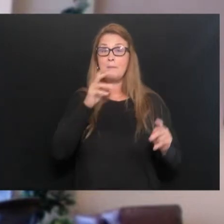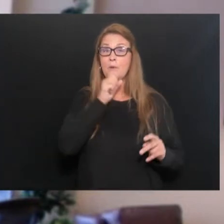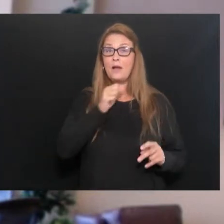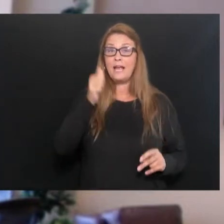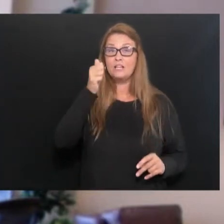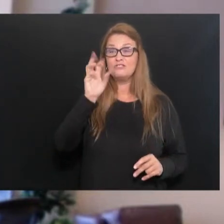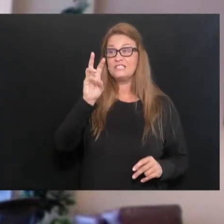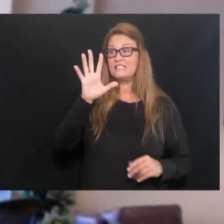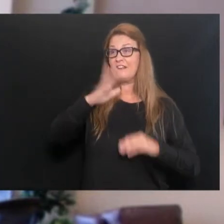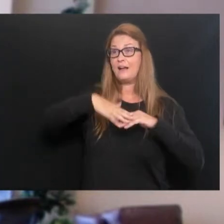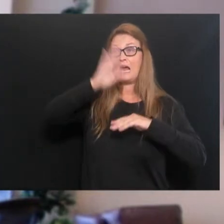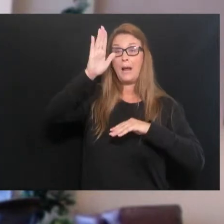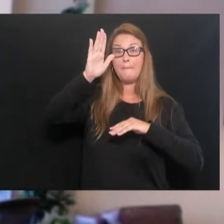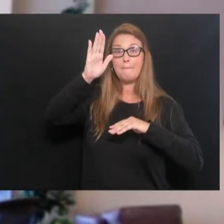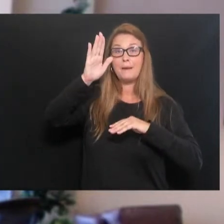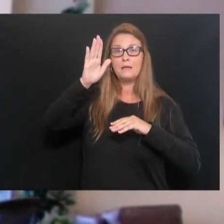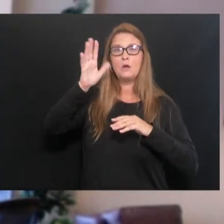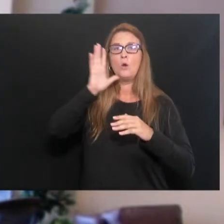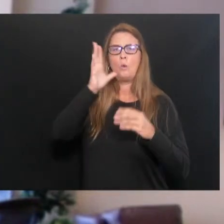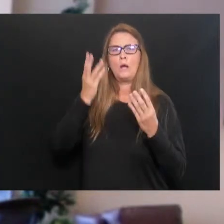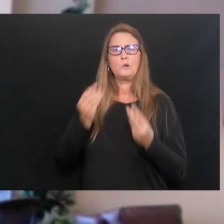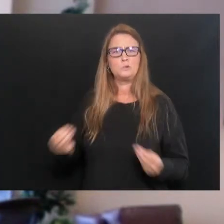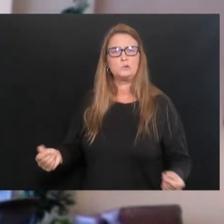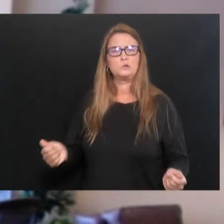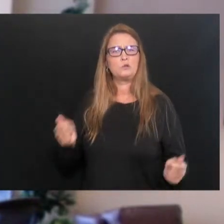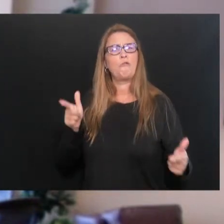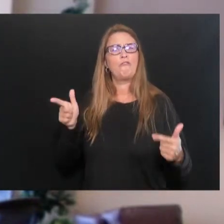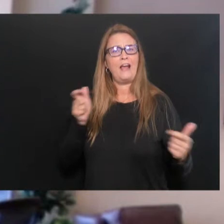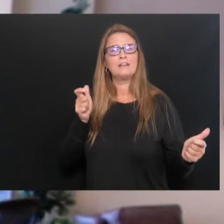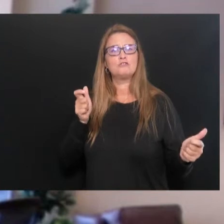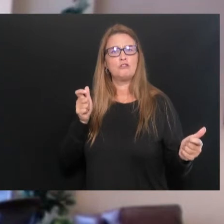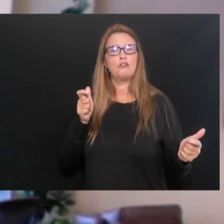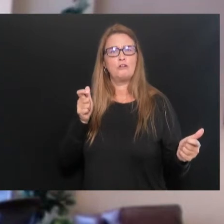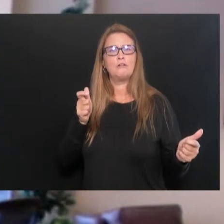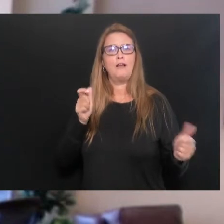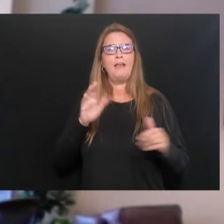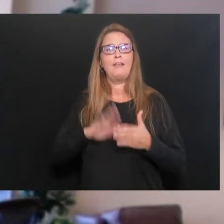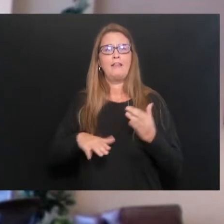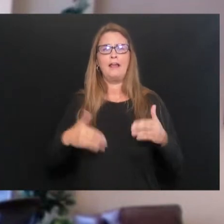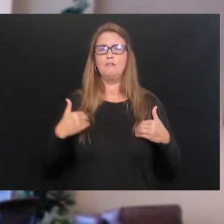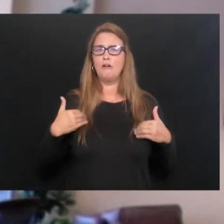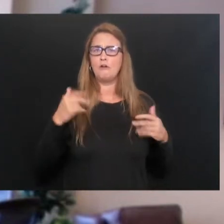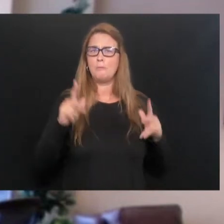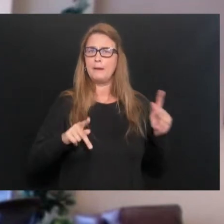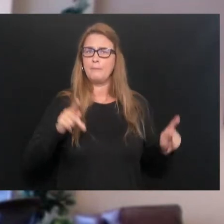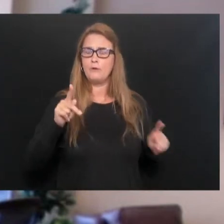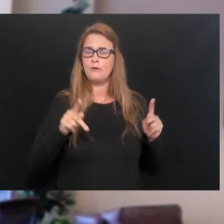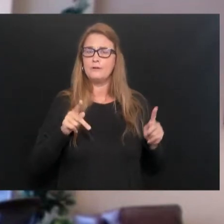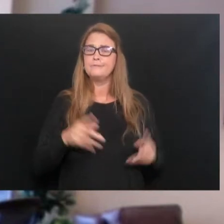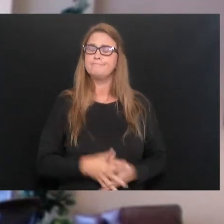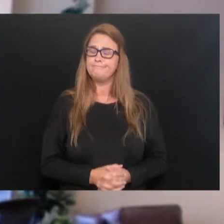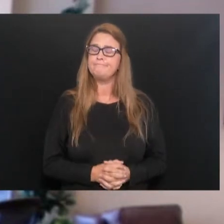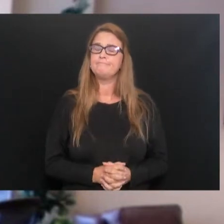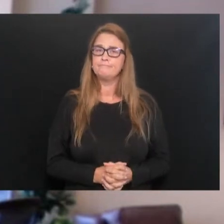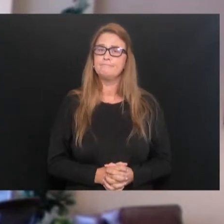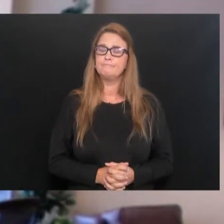it faster than younger people, and people that are immunocompromised, as would be expected, also lose